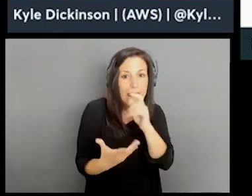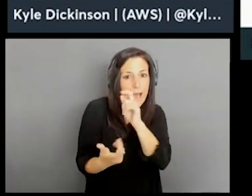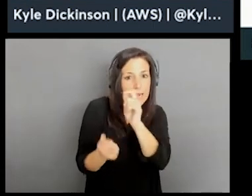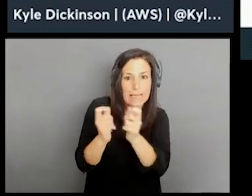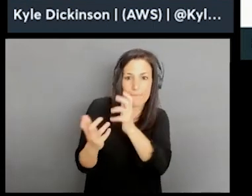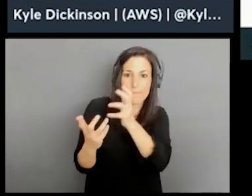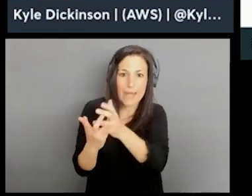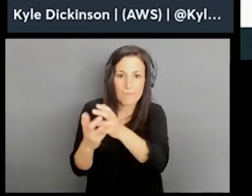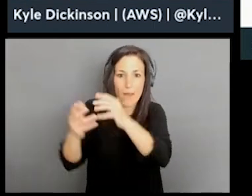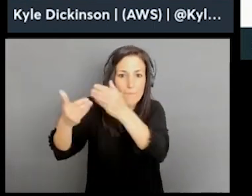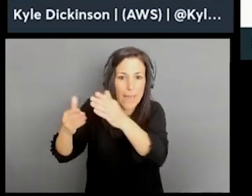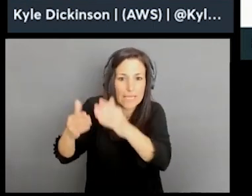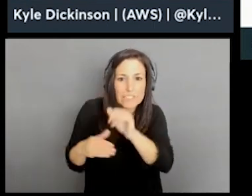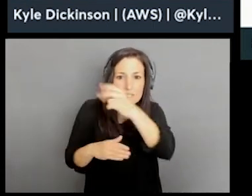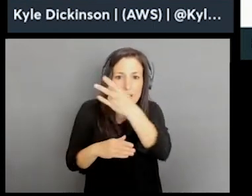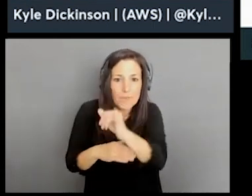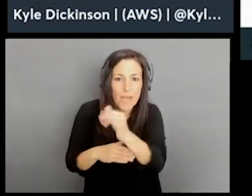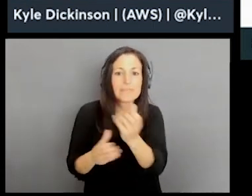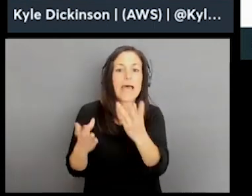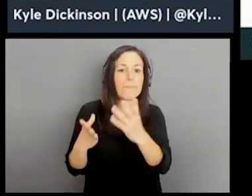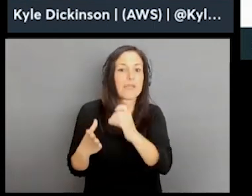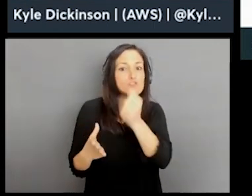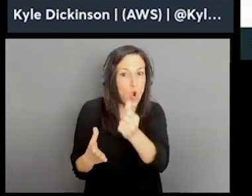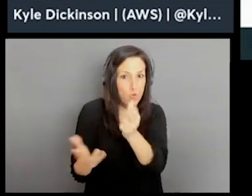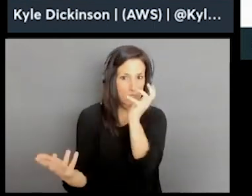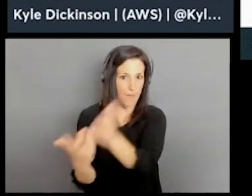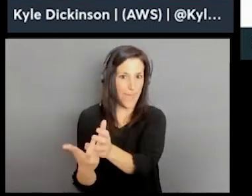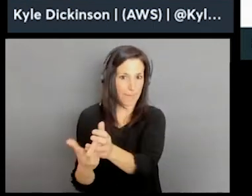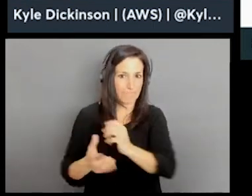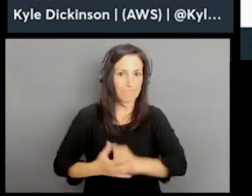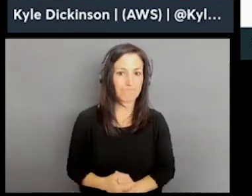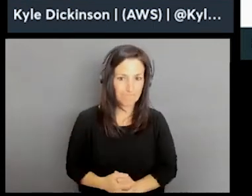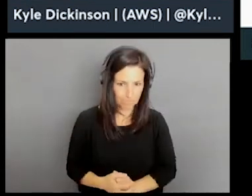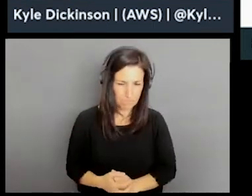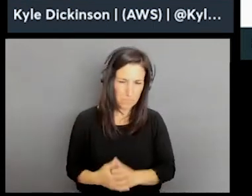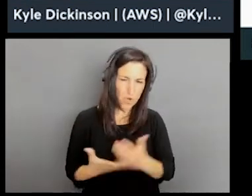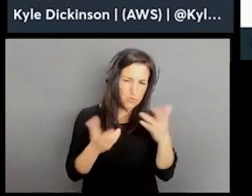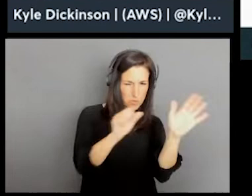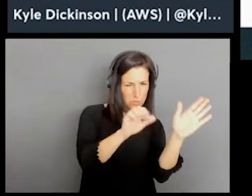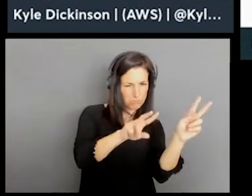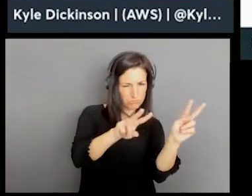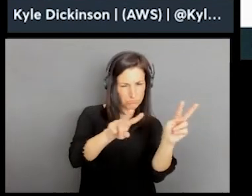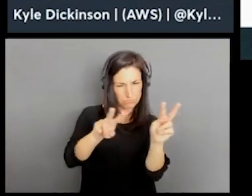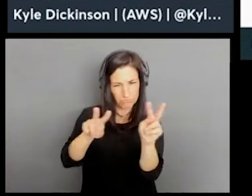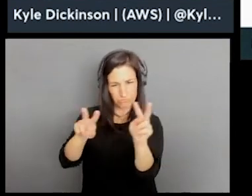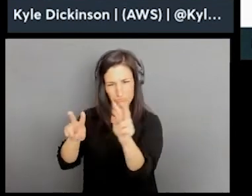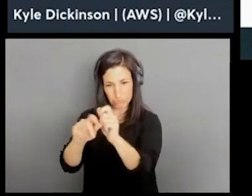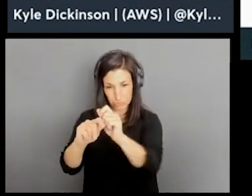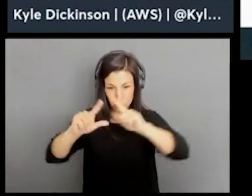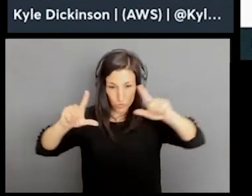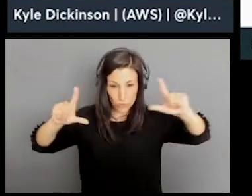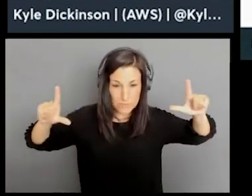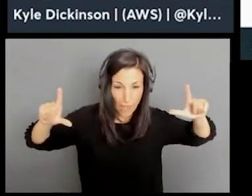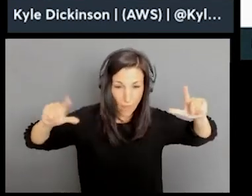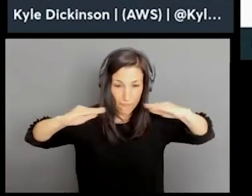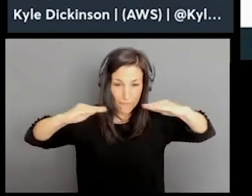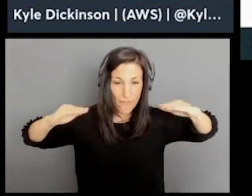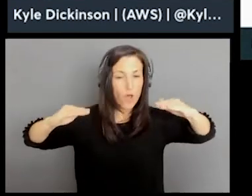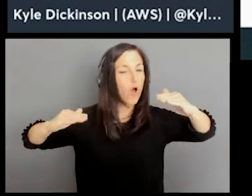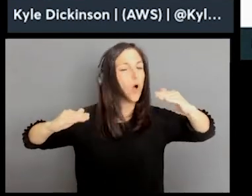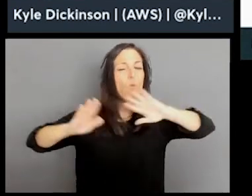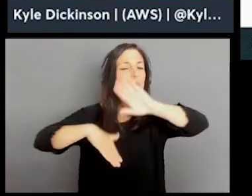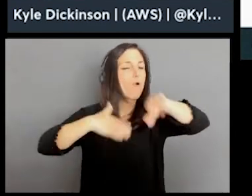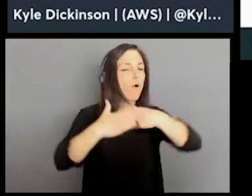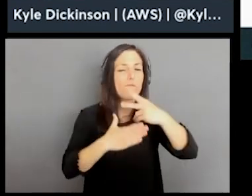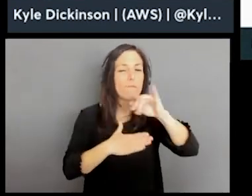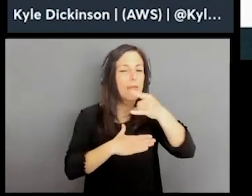how many of those are incompatible. So you can kind of see, at a zoomed out level, what are all your packages and what kind of